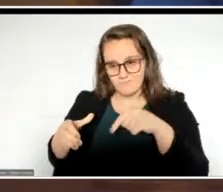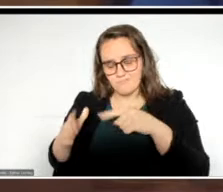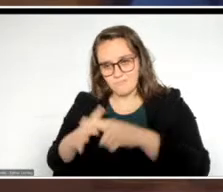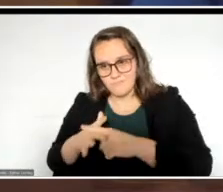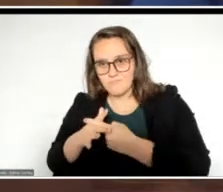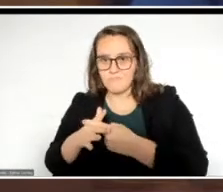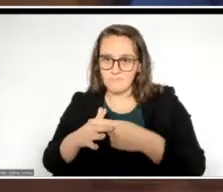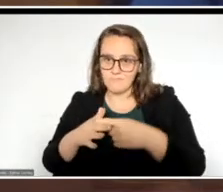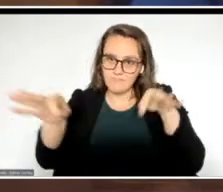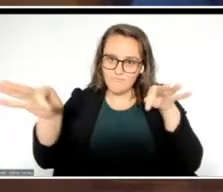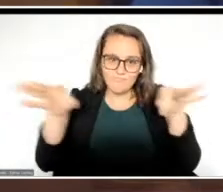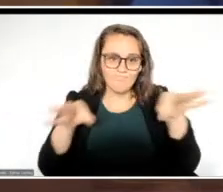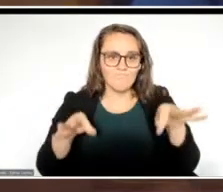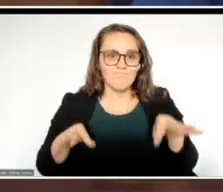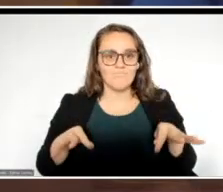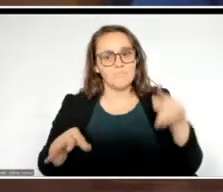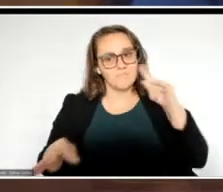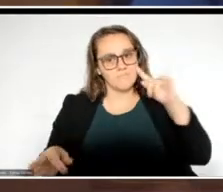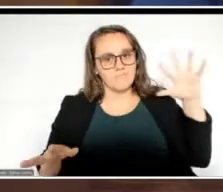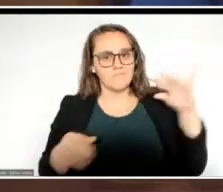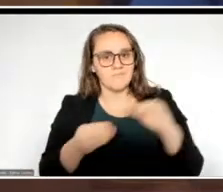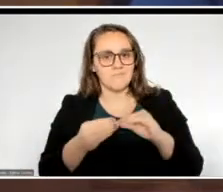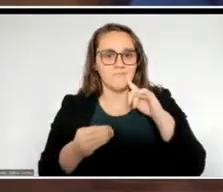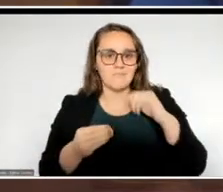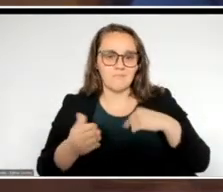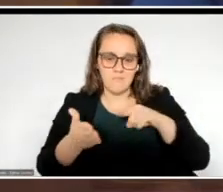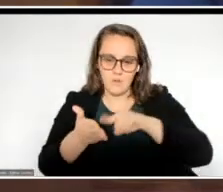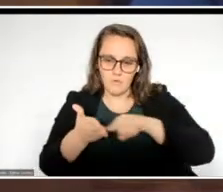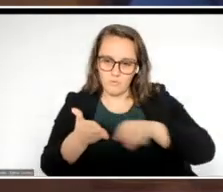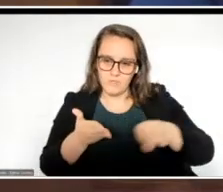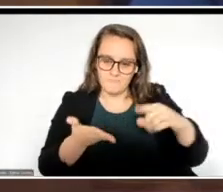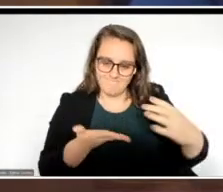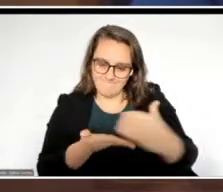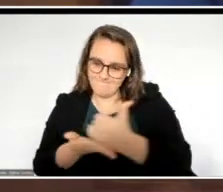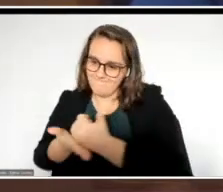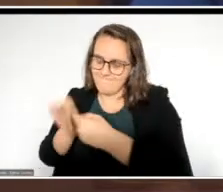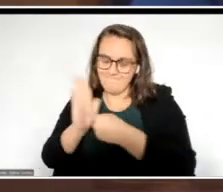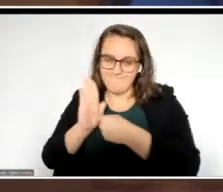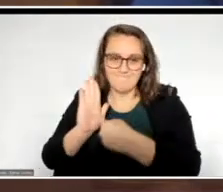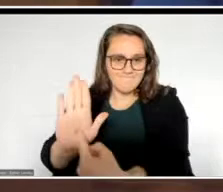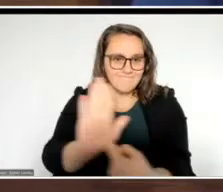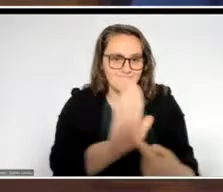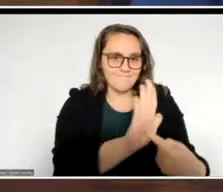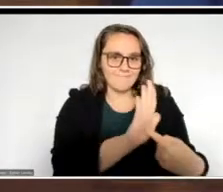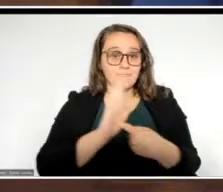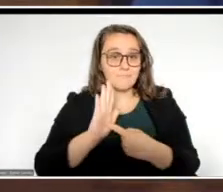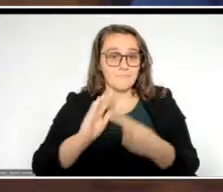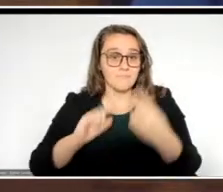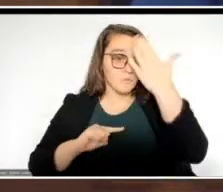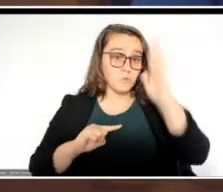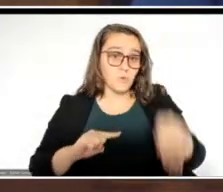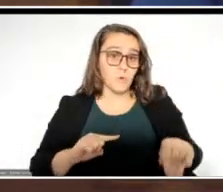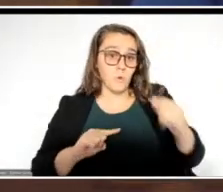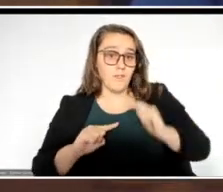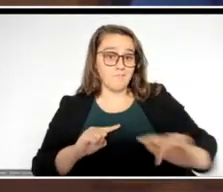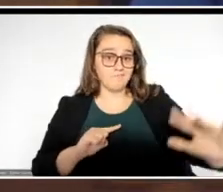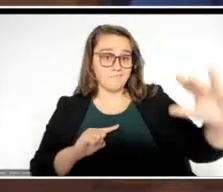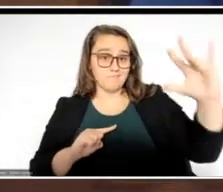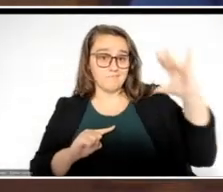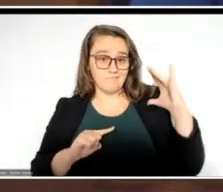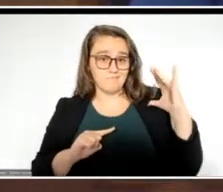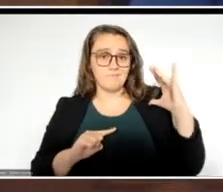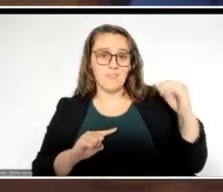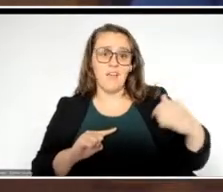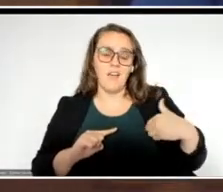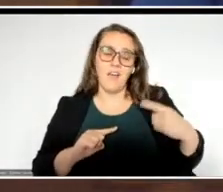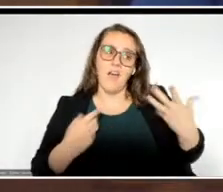people. From the beginning, we understood that some people watching those proceedings would wrongly assume that